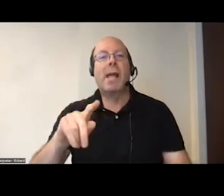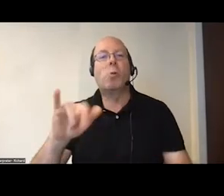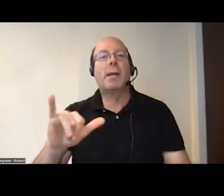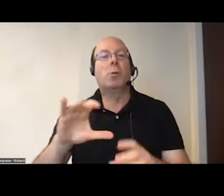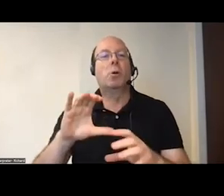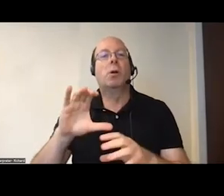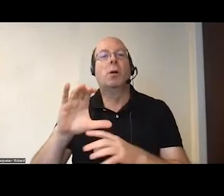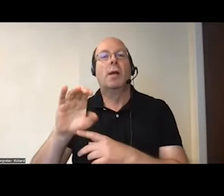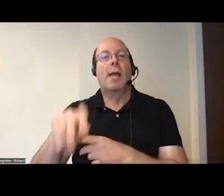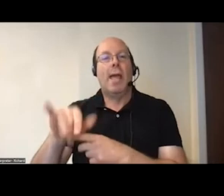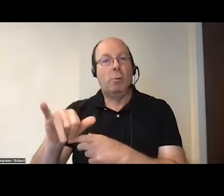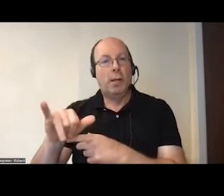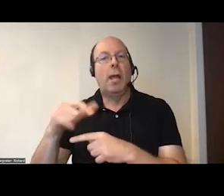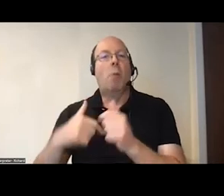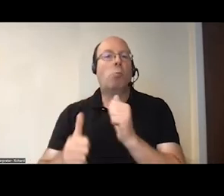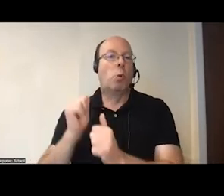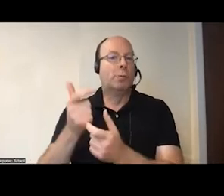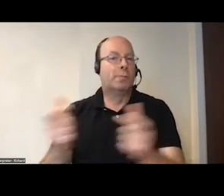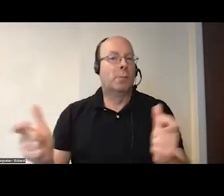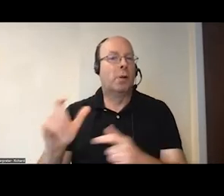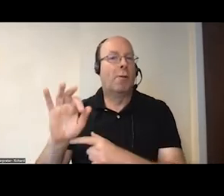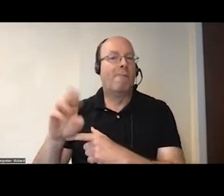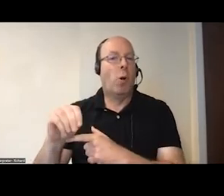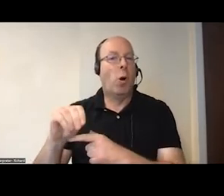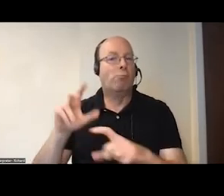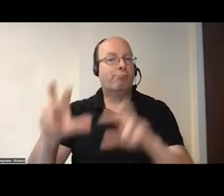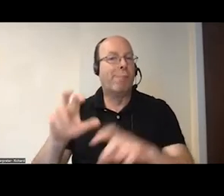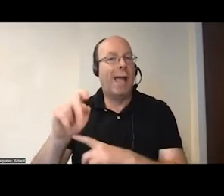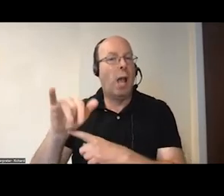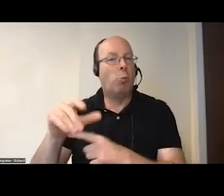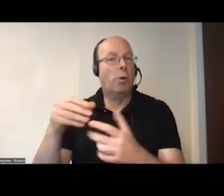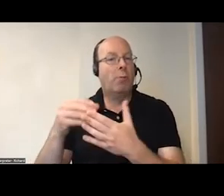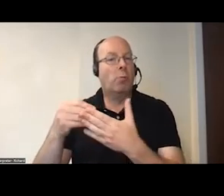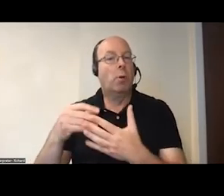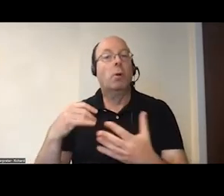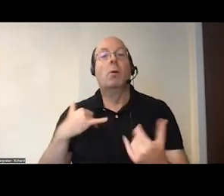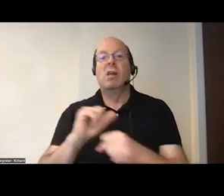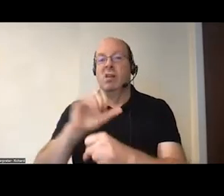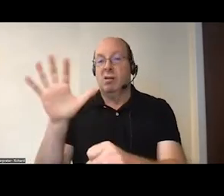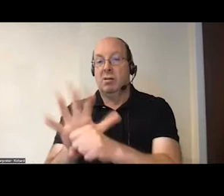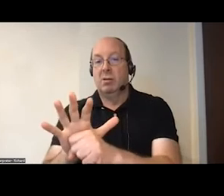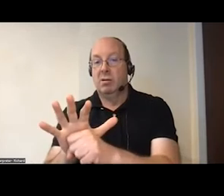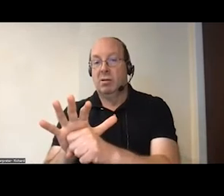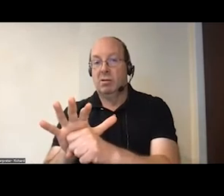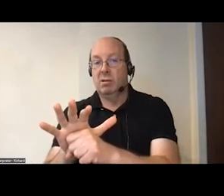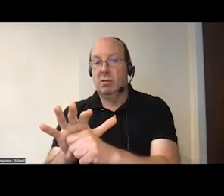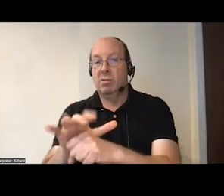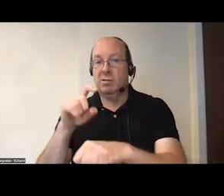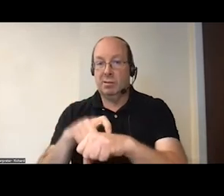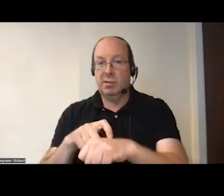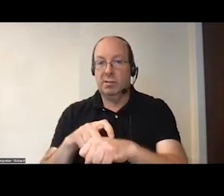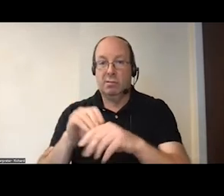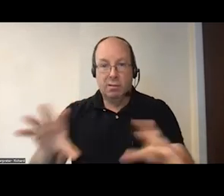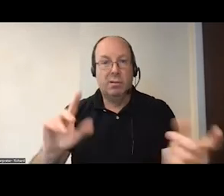one of the largest private equity firms globally. The pandemic and changes across global economies has contributed to an incredible time for entrepreneurs